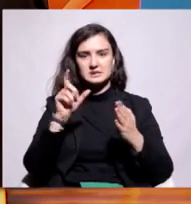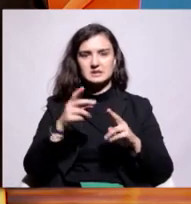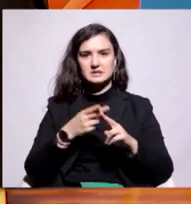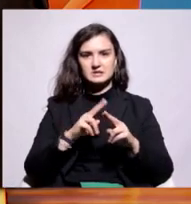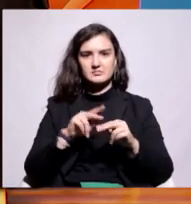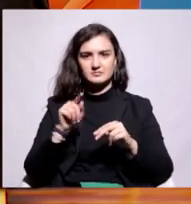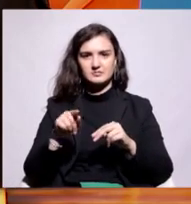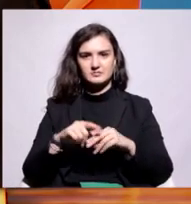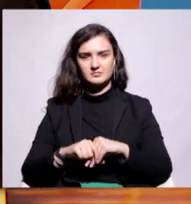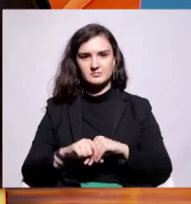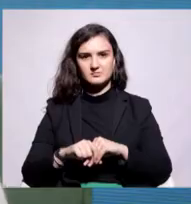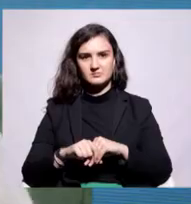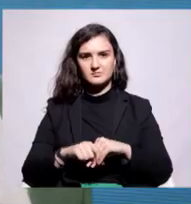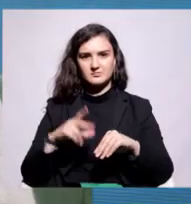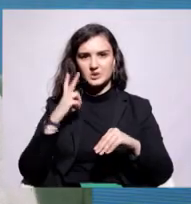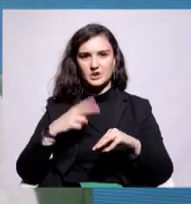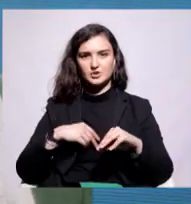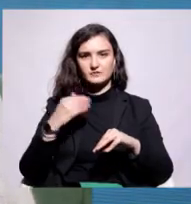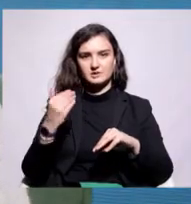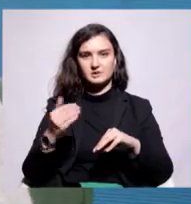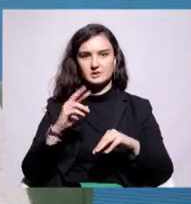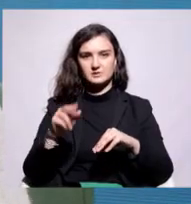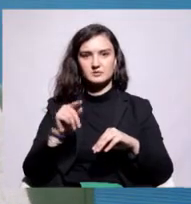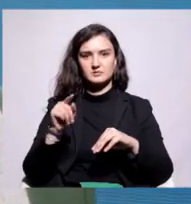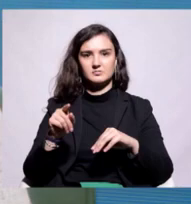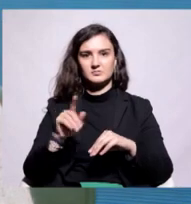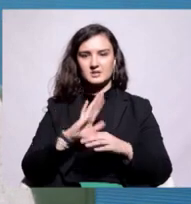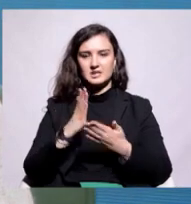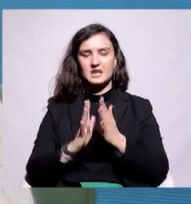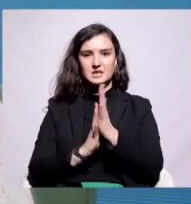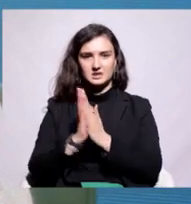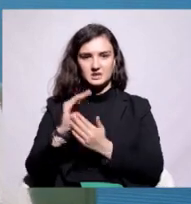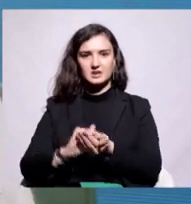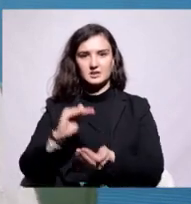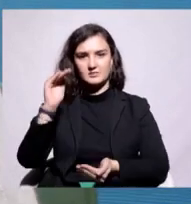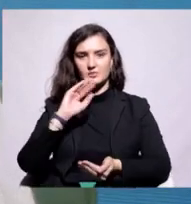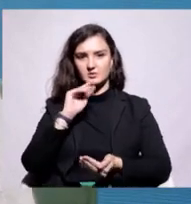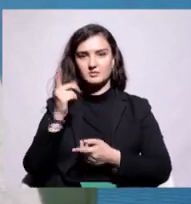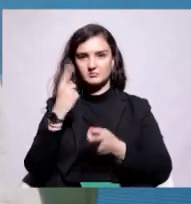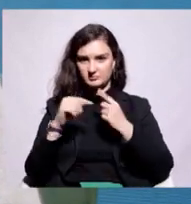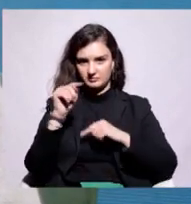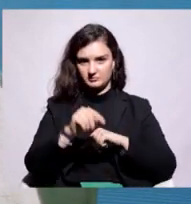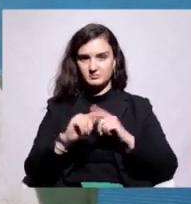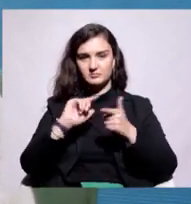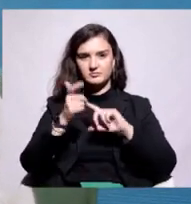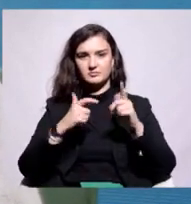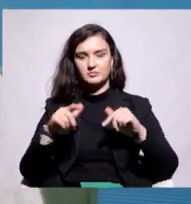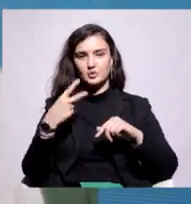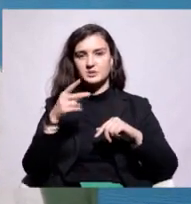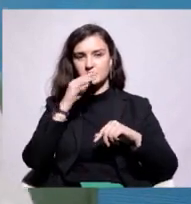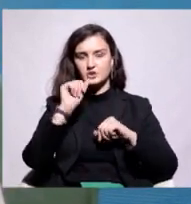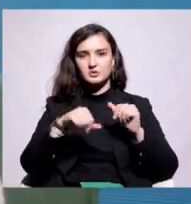Rip Van Winkle's daughter, and she's now fully grown. When he comes back from the mountains after 20